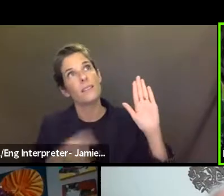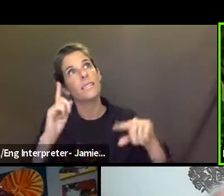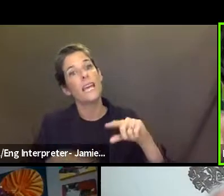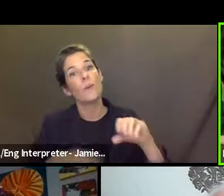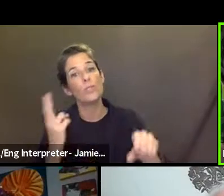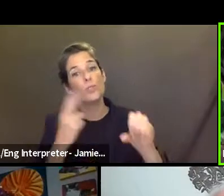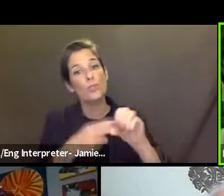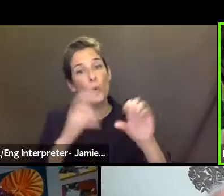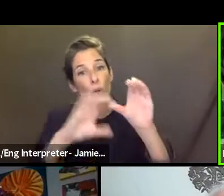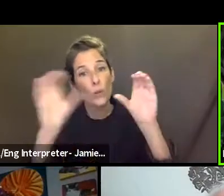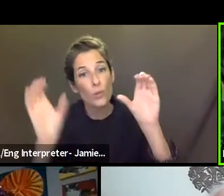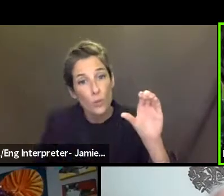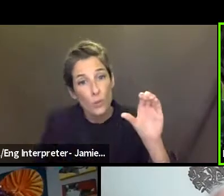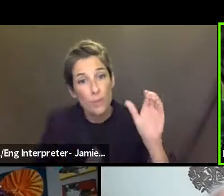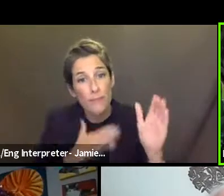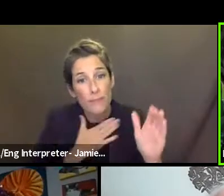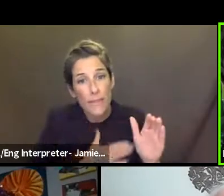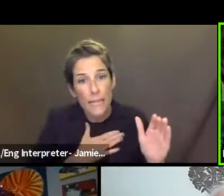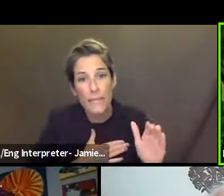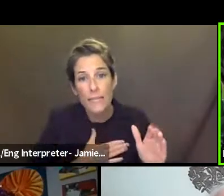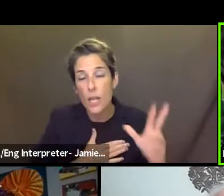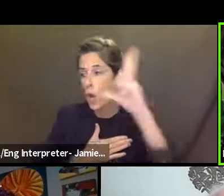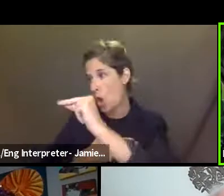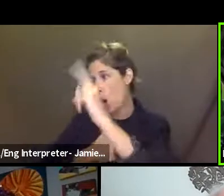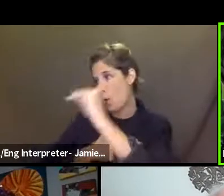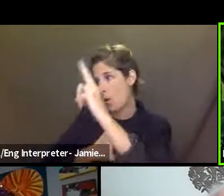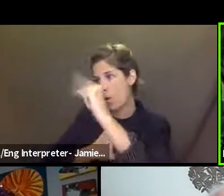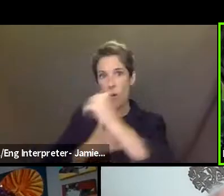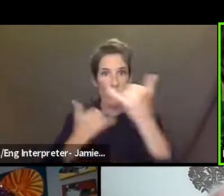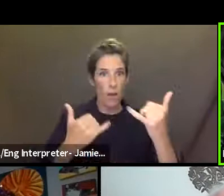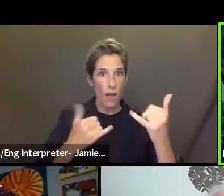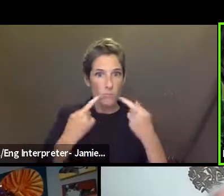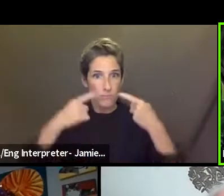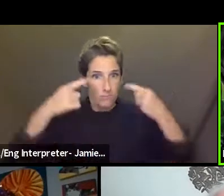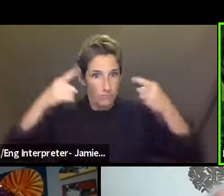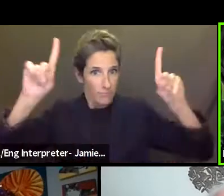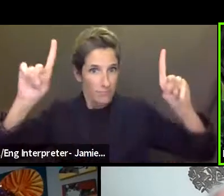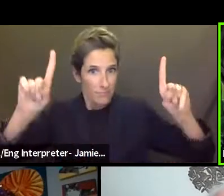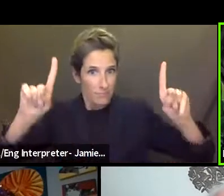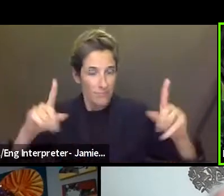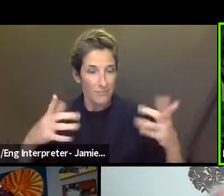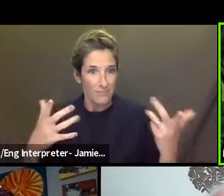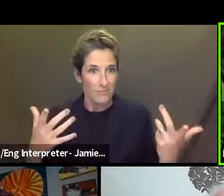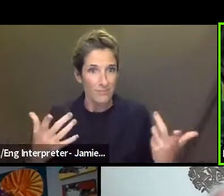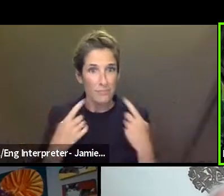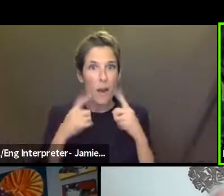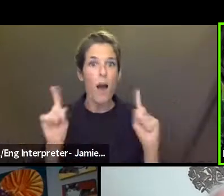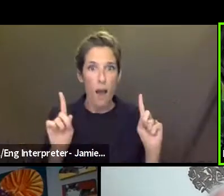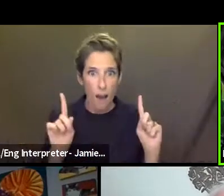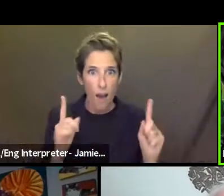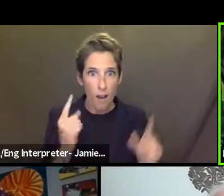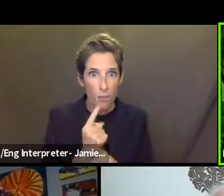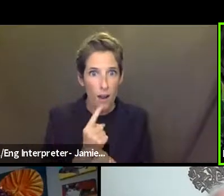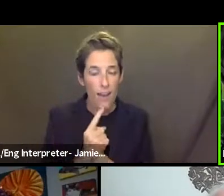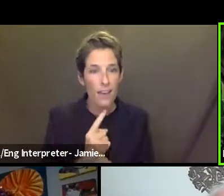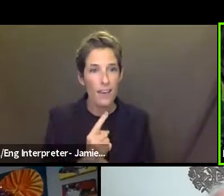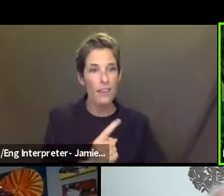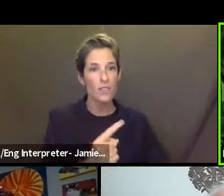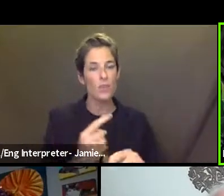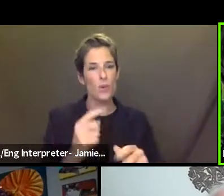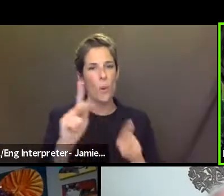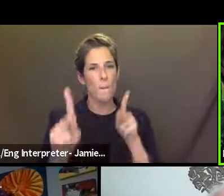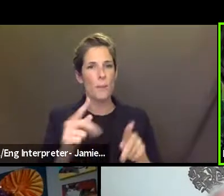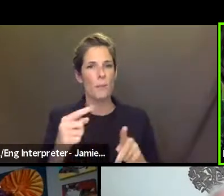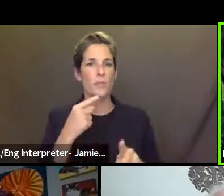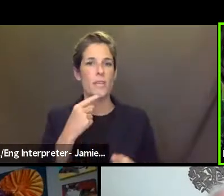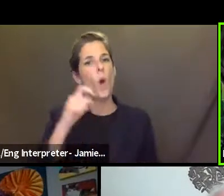It's like, hey, we can. And, you know, suddenly all these possibilities opened and everyone's talking about going back to the old ways.